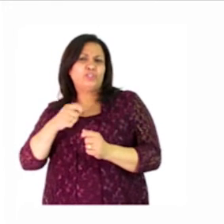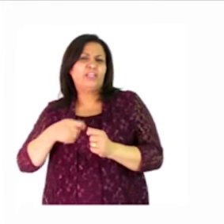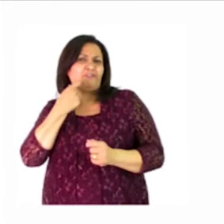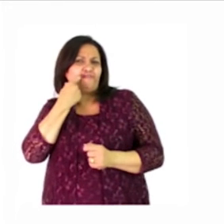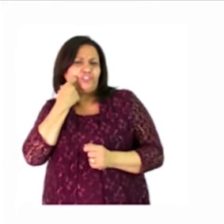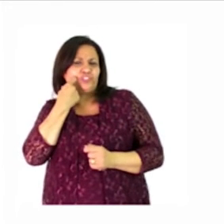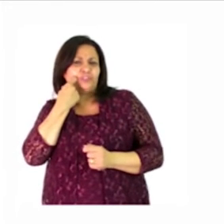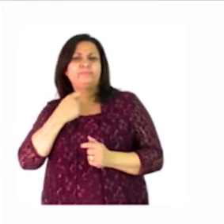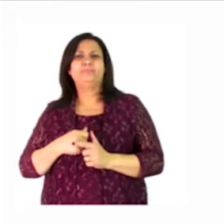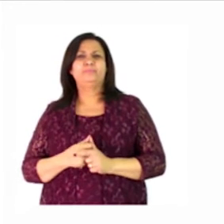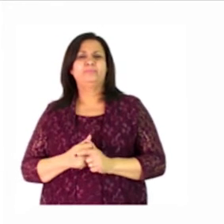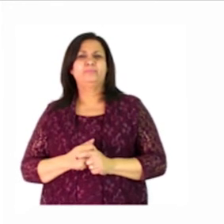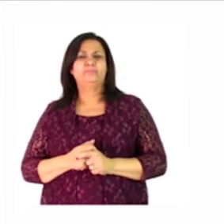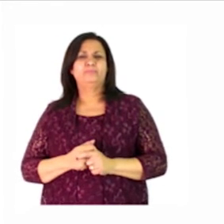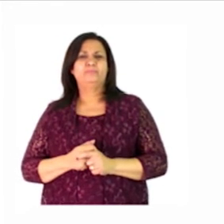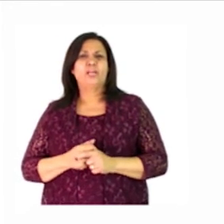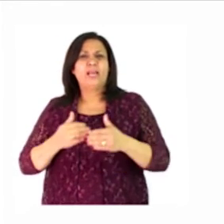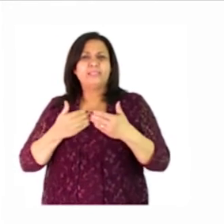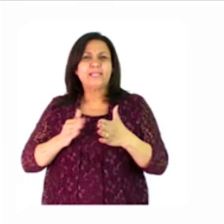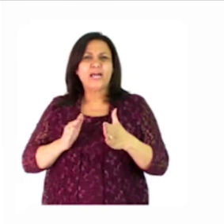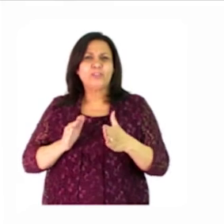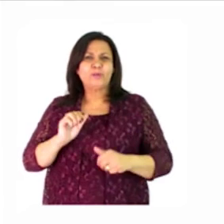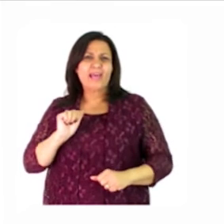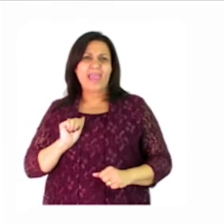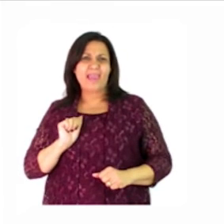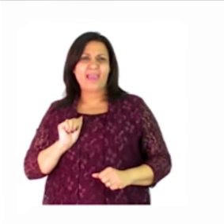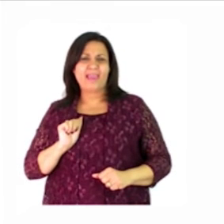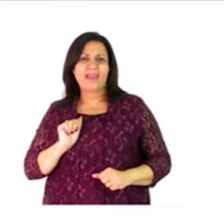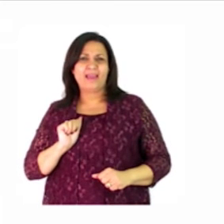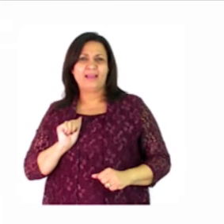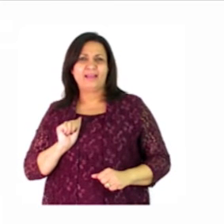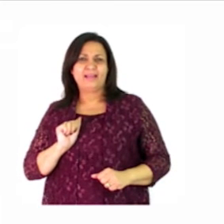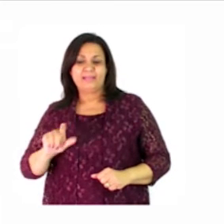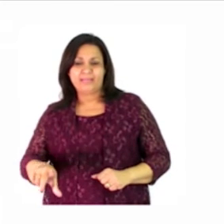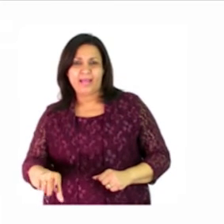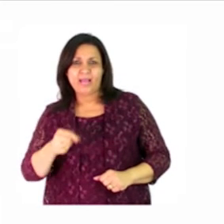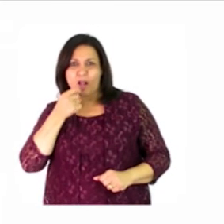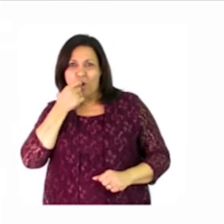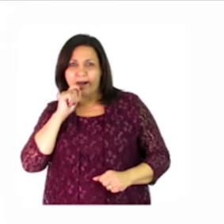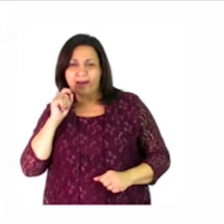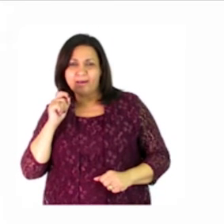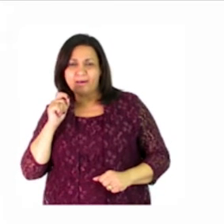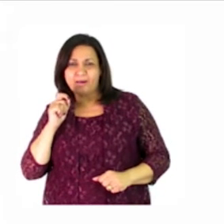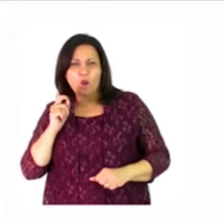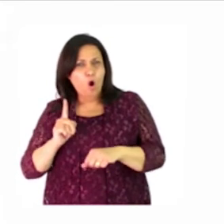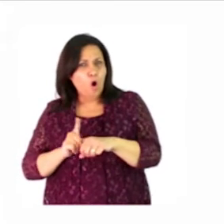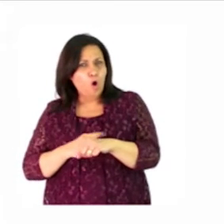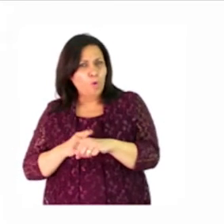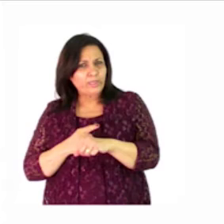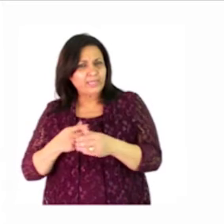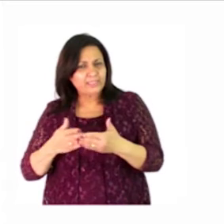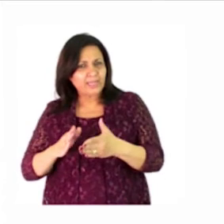off with Andy. Let's take our crayons. We will always start from the